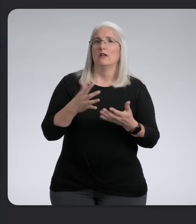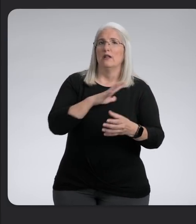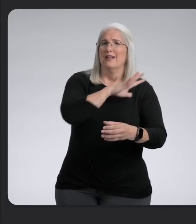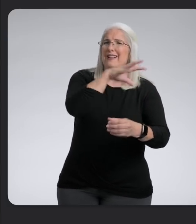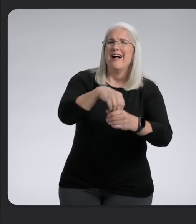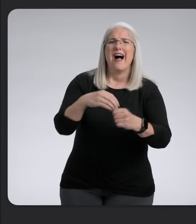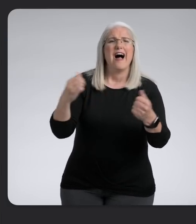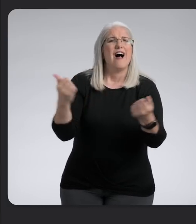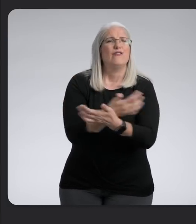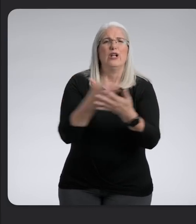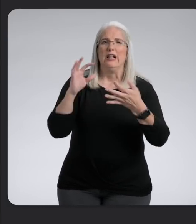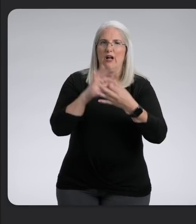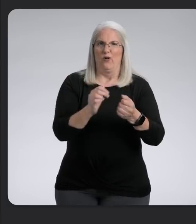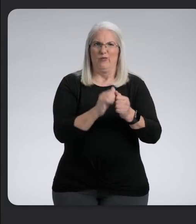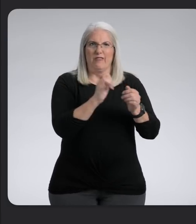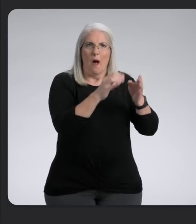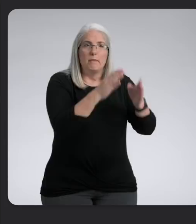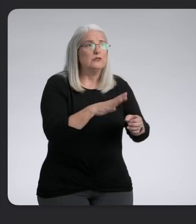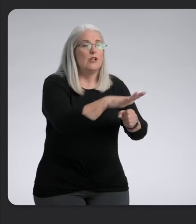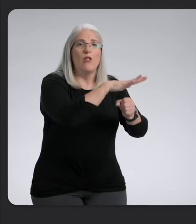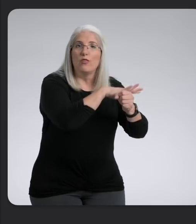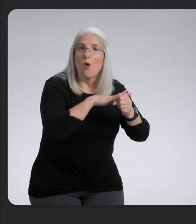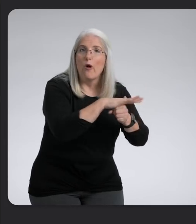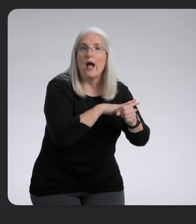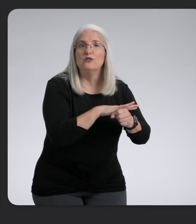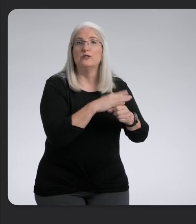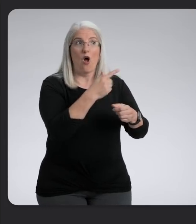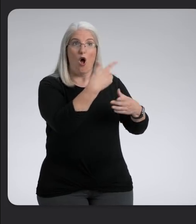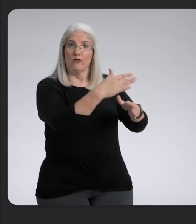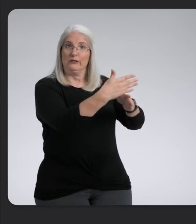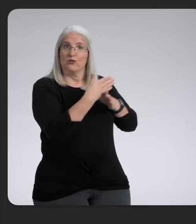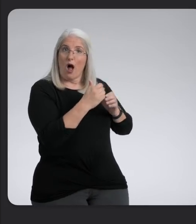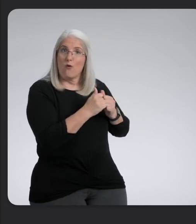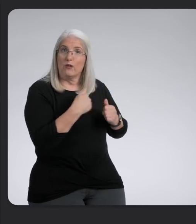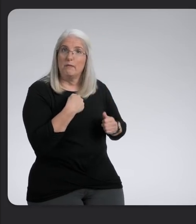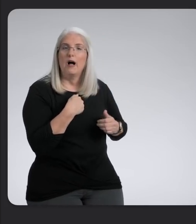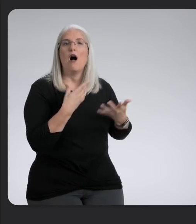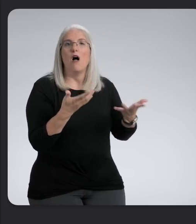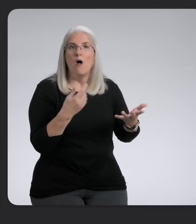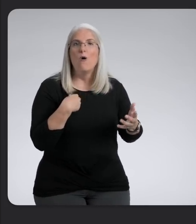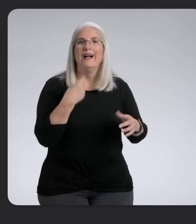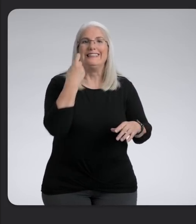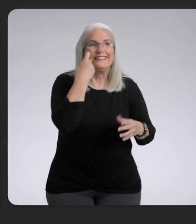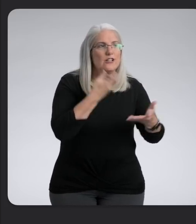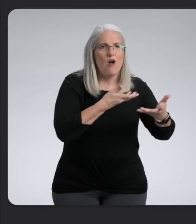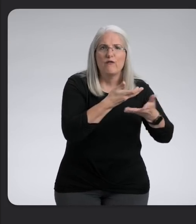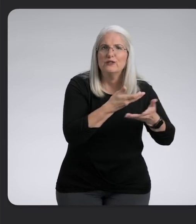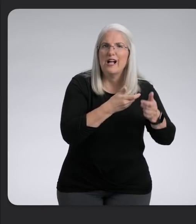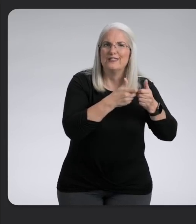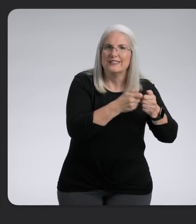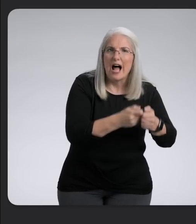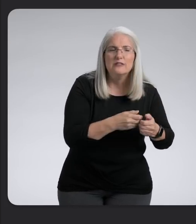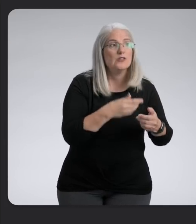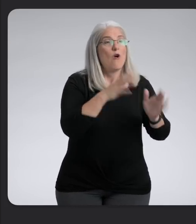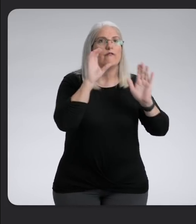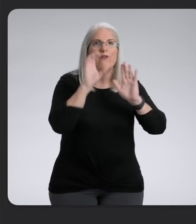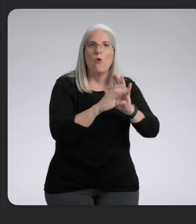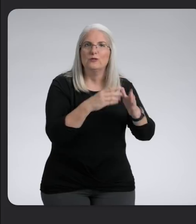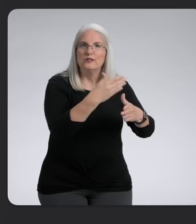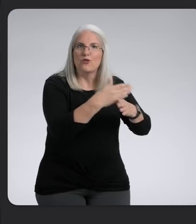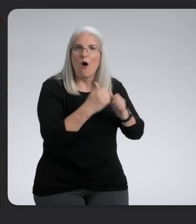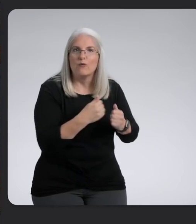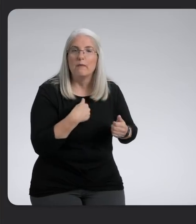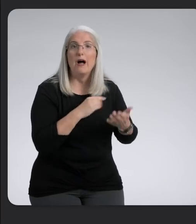them. Their location, if shared through Find My, recent conversations, shared photos, calendar appointments, notes, and